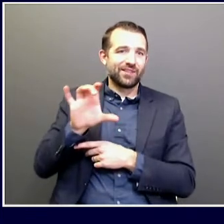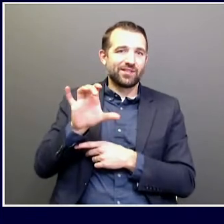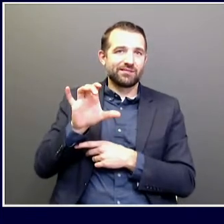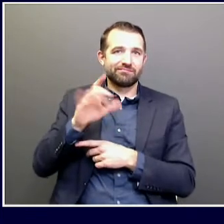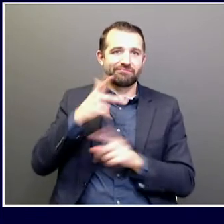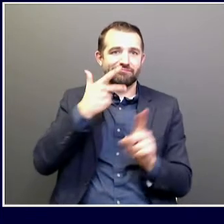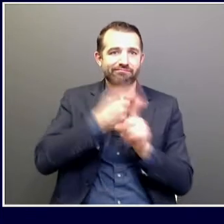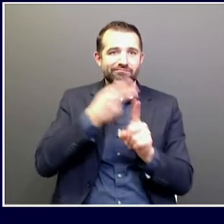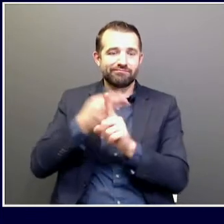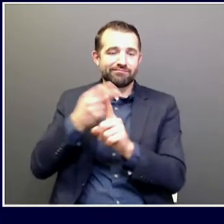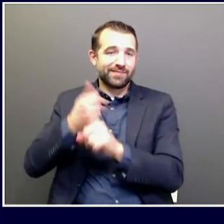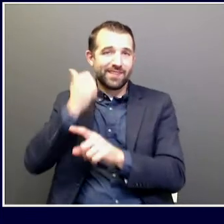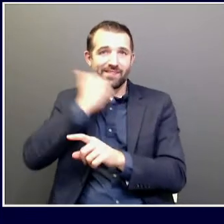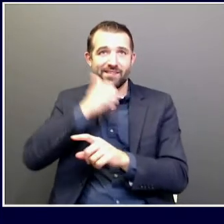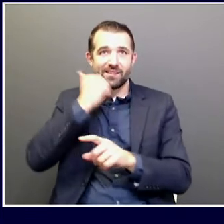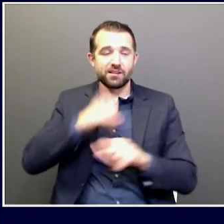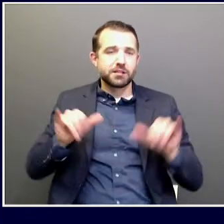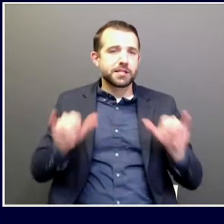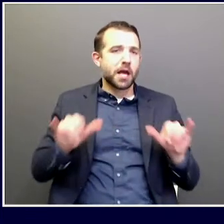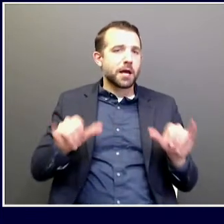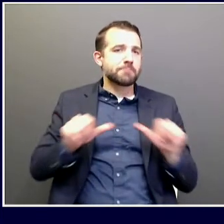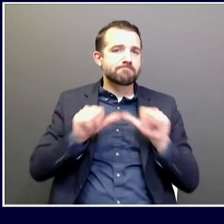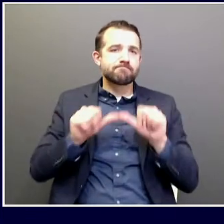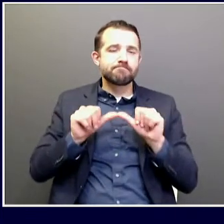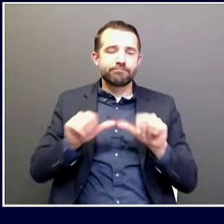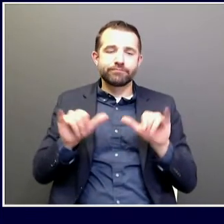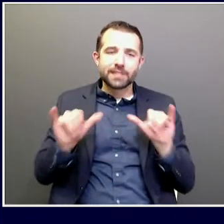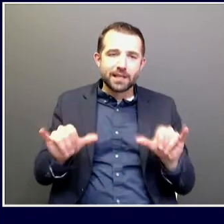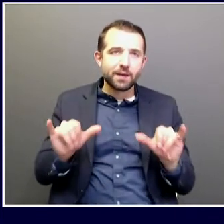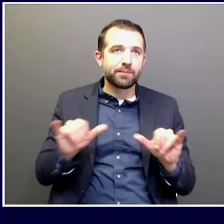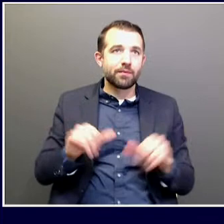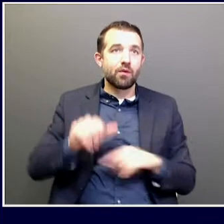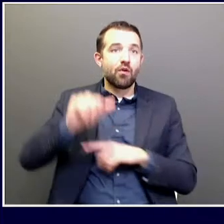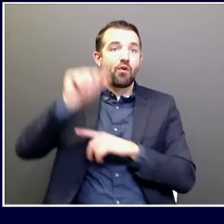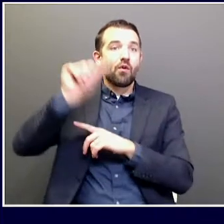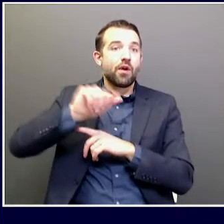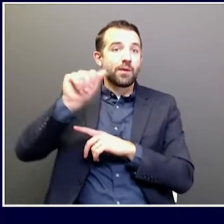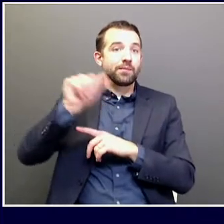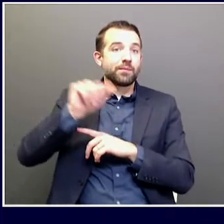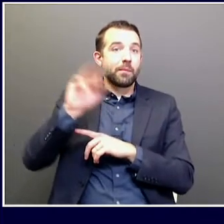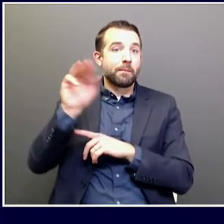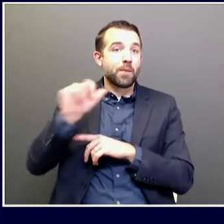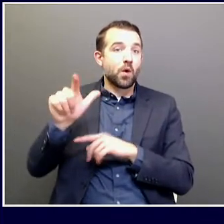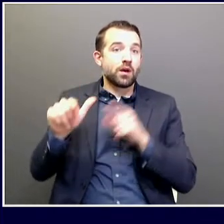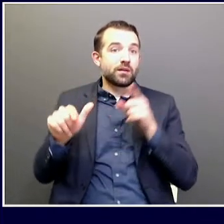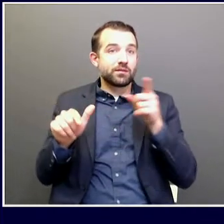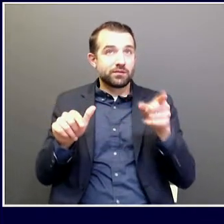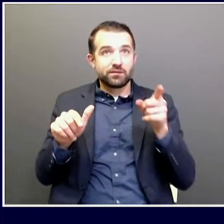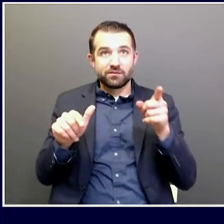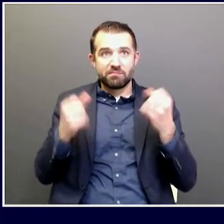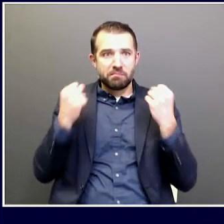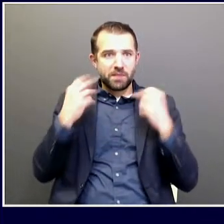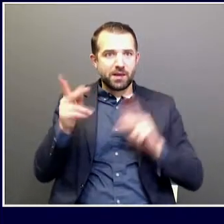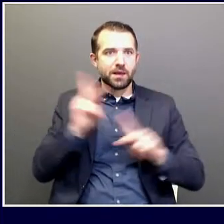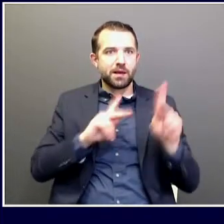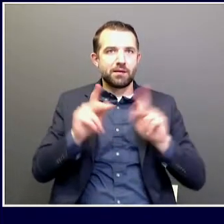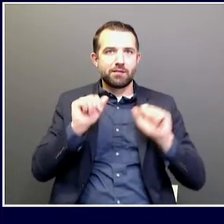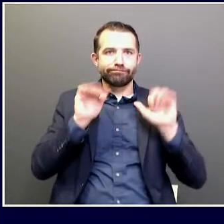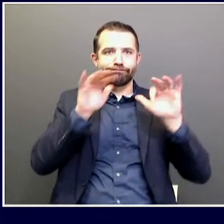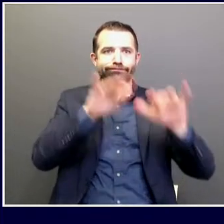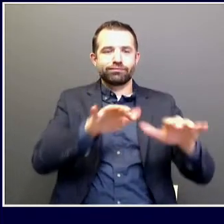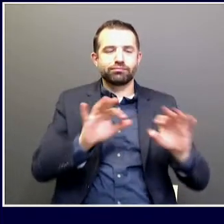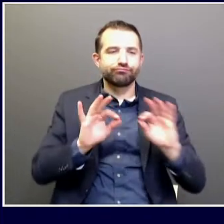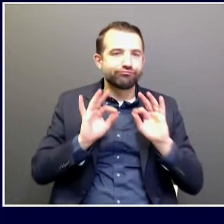Similarly, the Auburn Mall continues to be active in providing an option for folks in that part of Maine. We wanted to